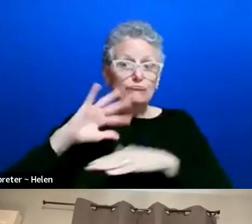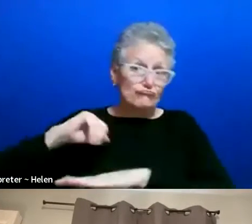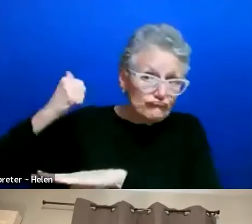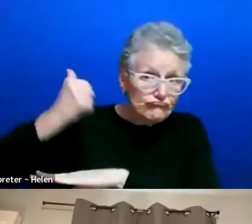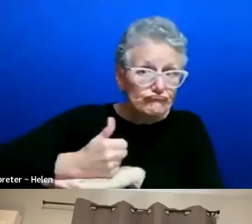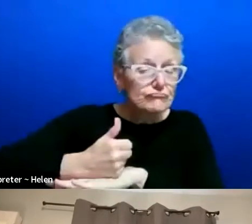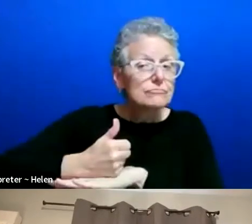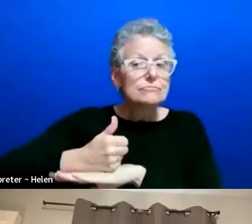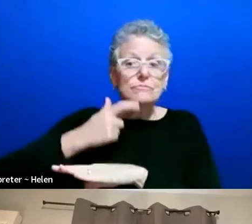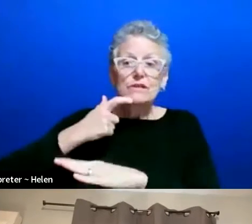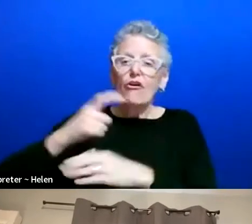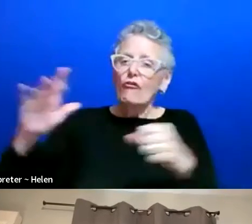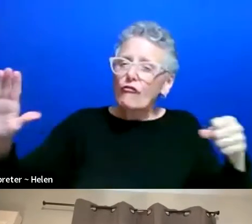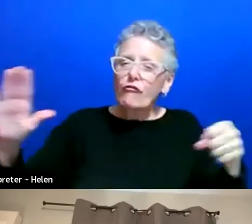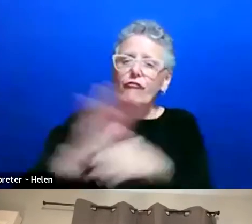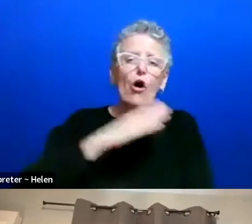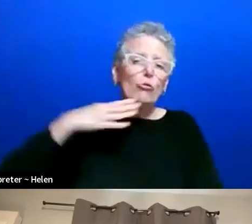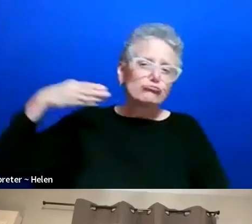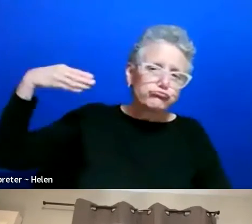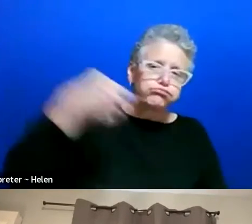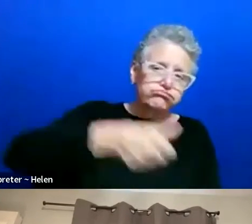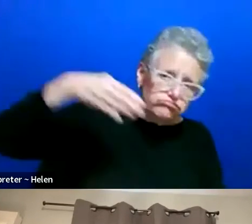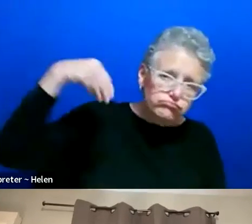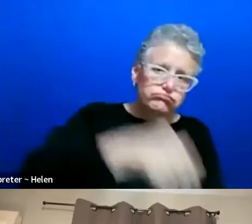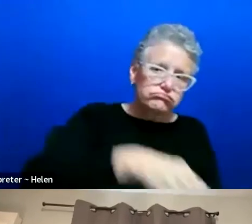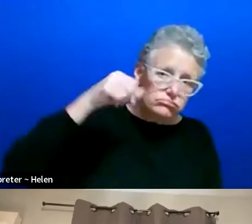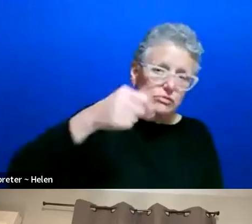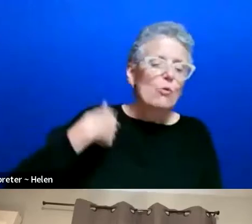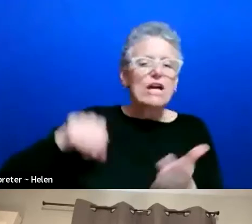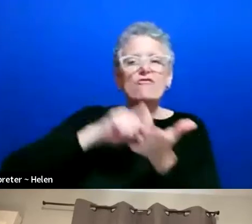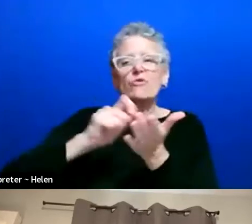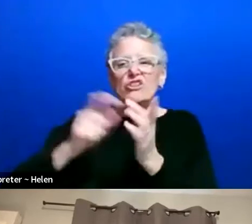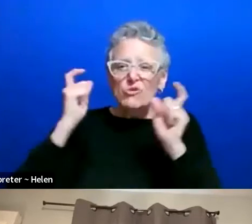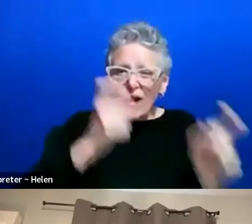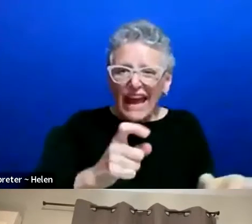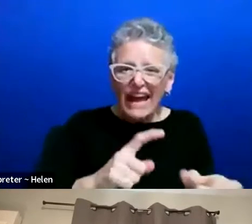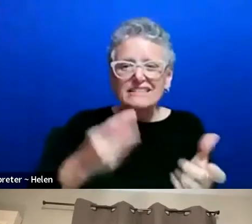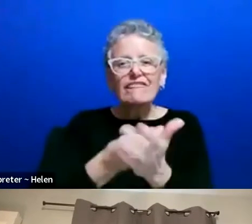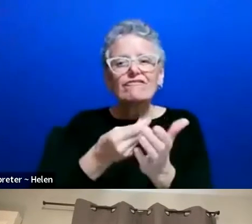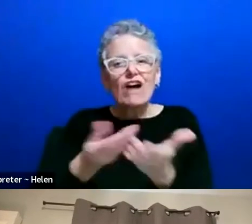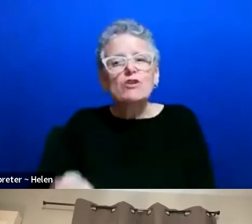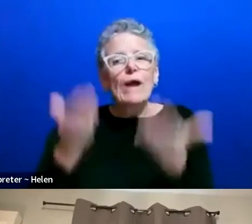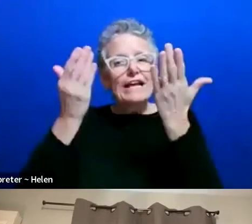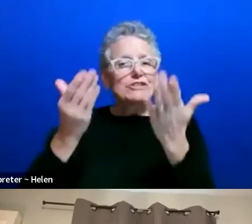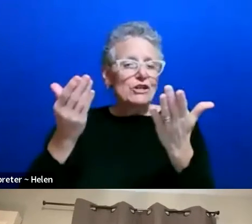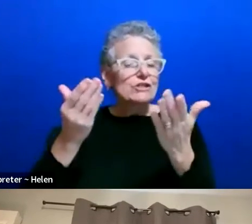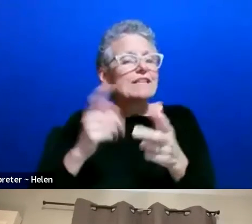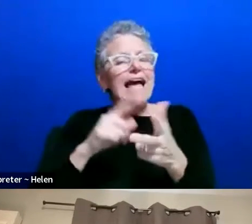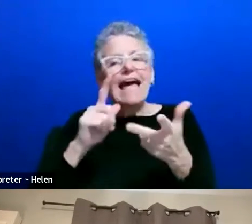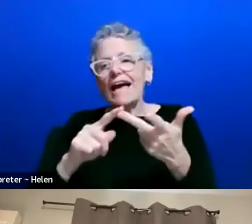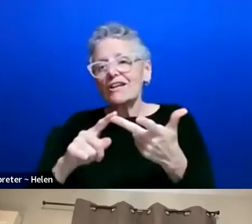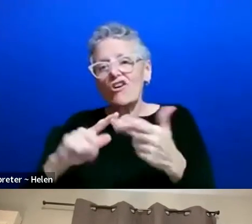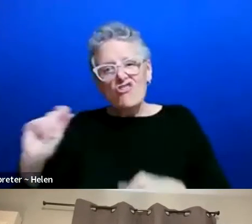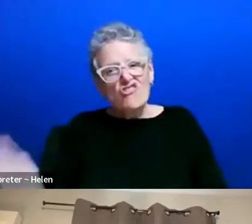We have written grants and we've done fundraisers and golf outings and everything like that. We have been really